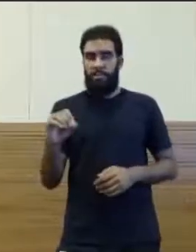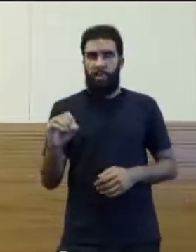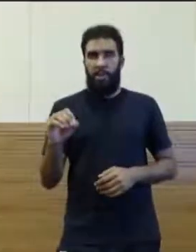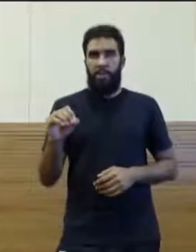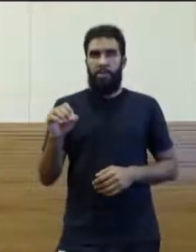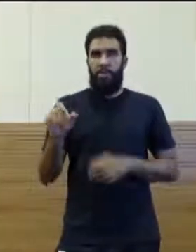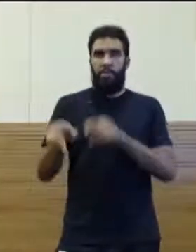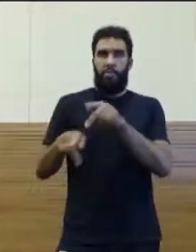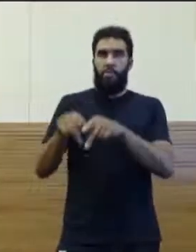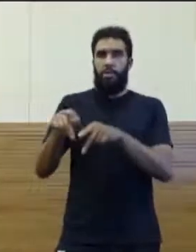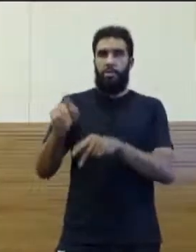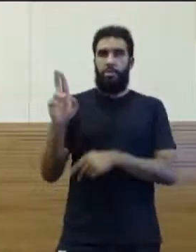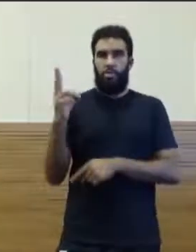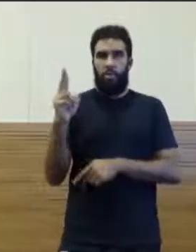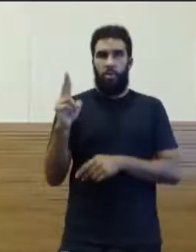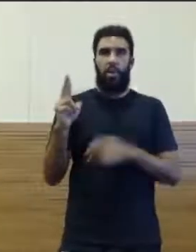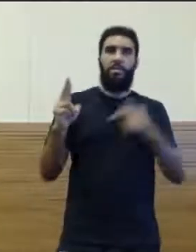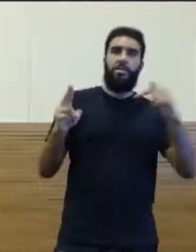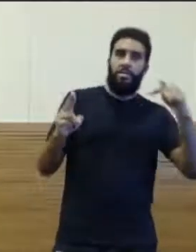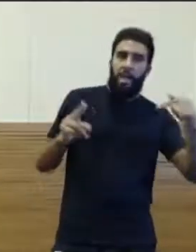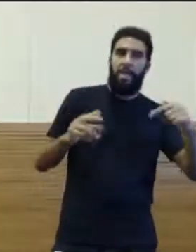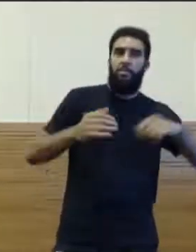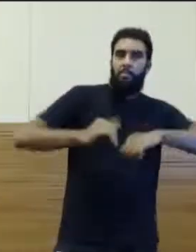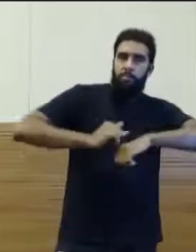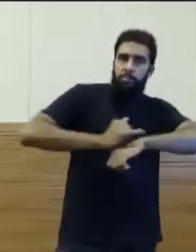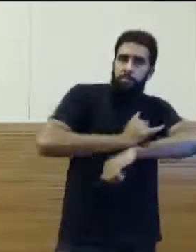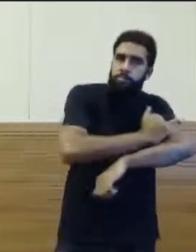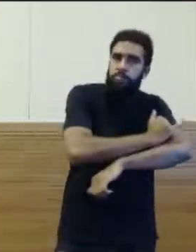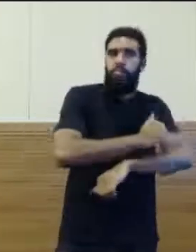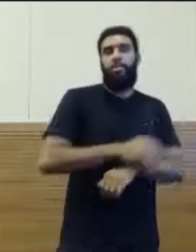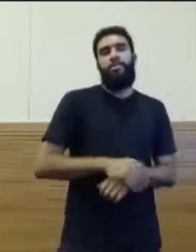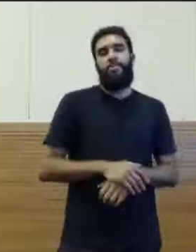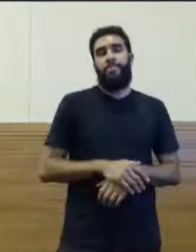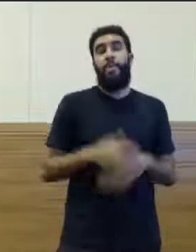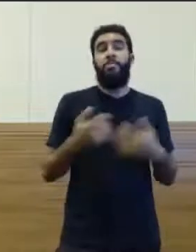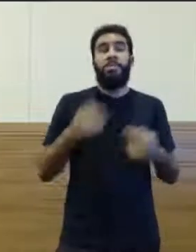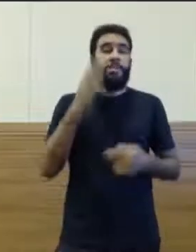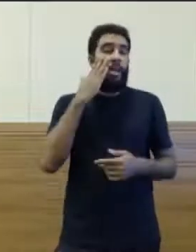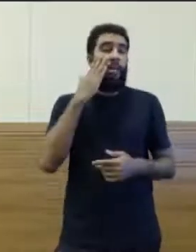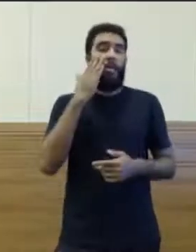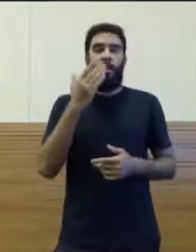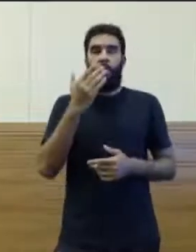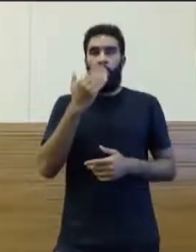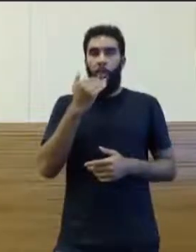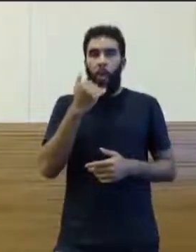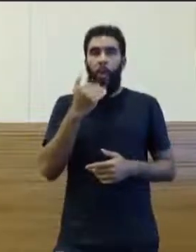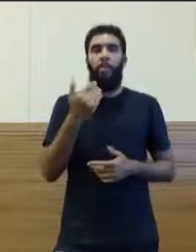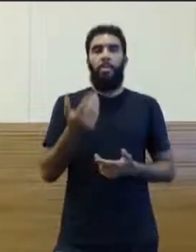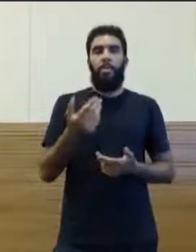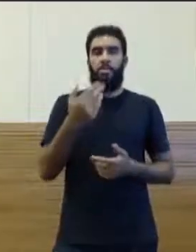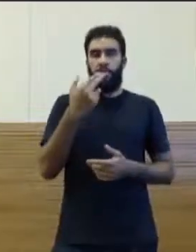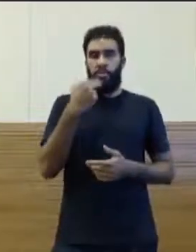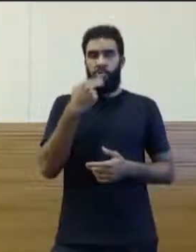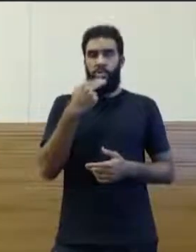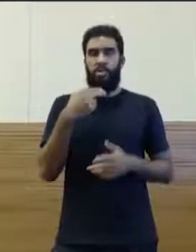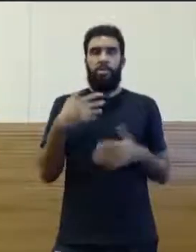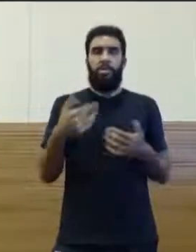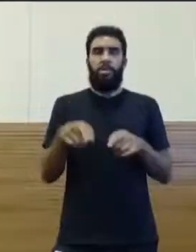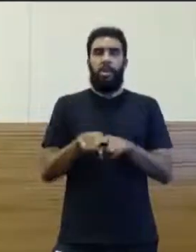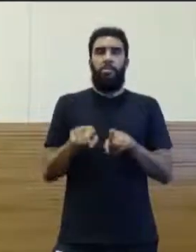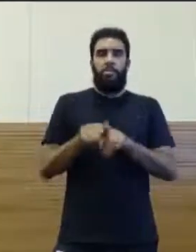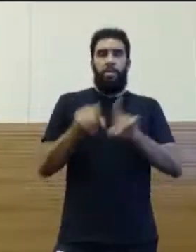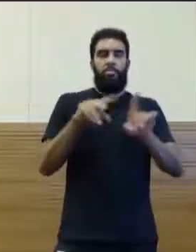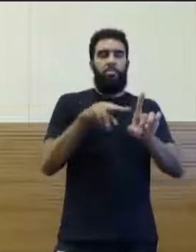7 in 10 Uruguayans are overweight? We should recognize that it is a consumption